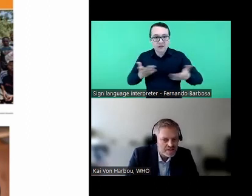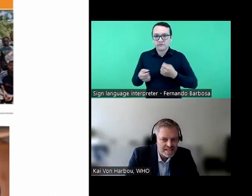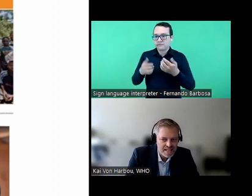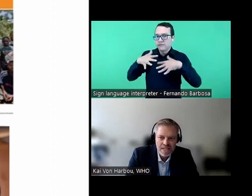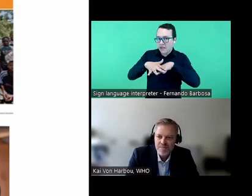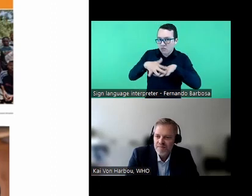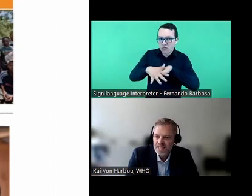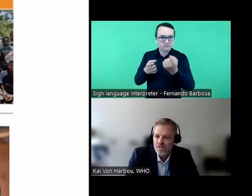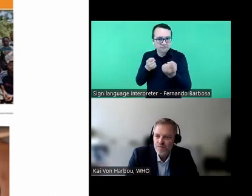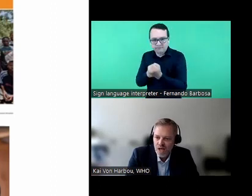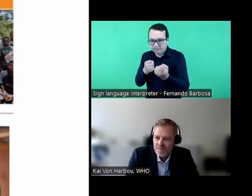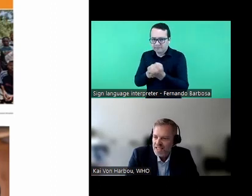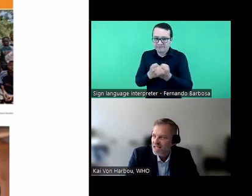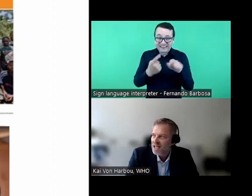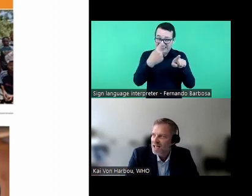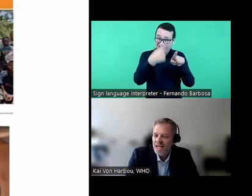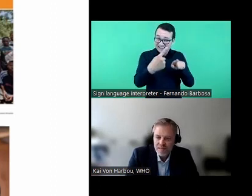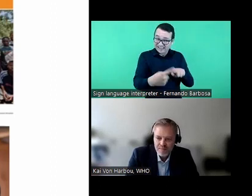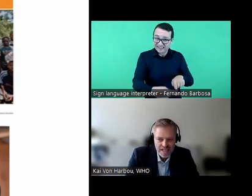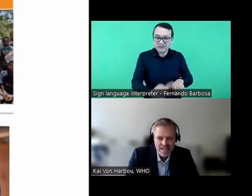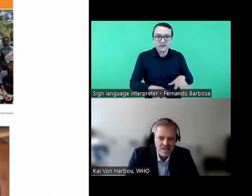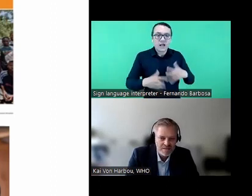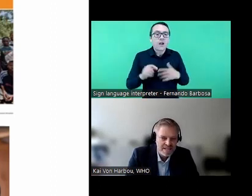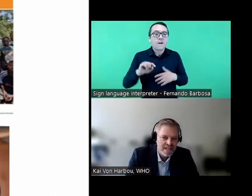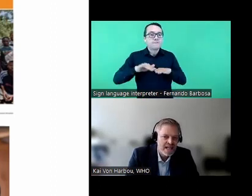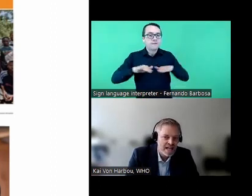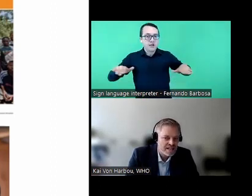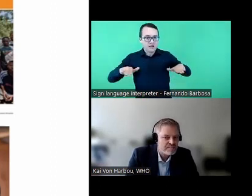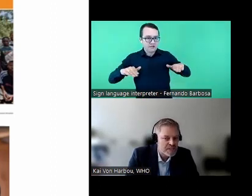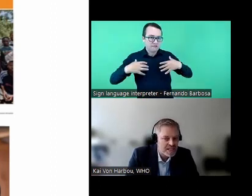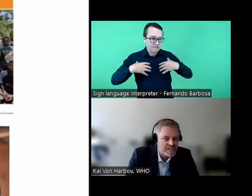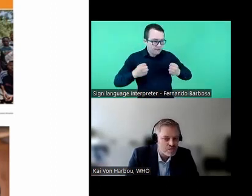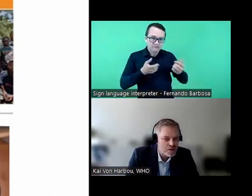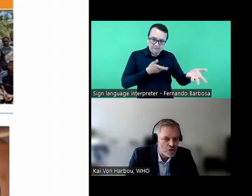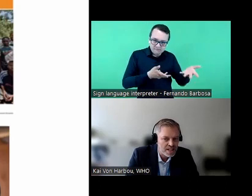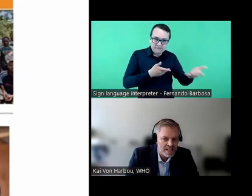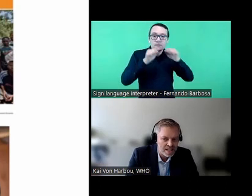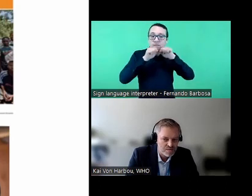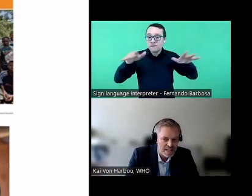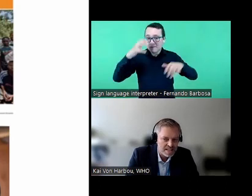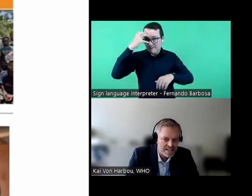many of these can be implemented through primary care and public health services, and in particular through joint actions with other